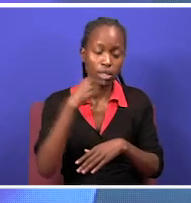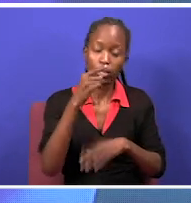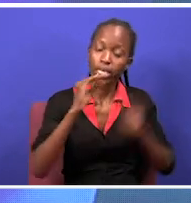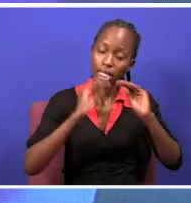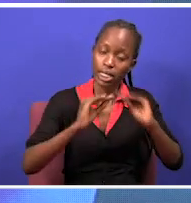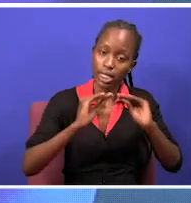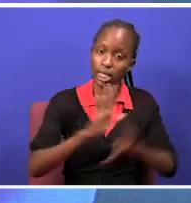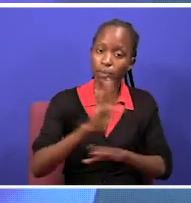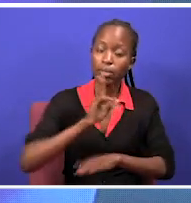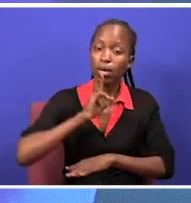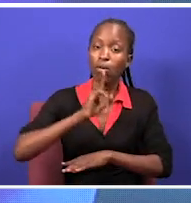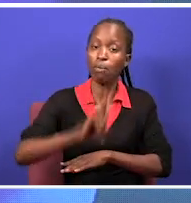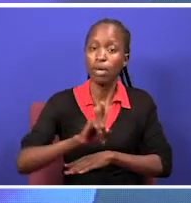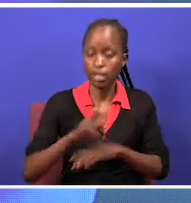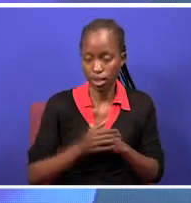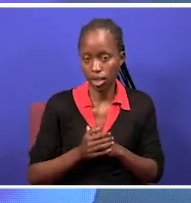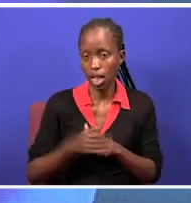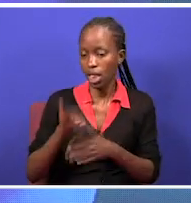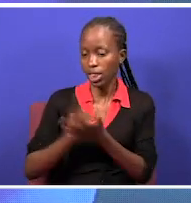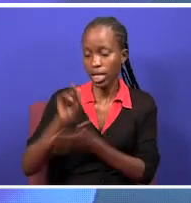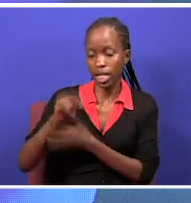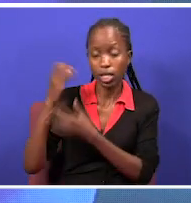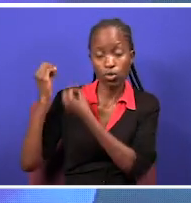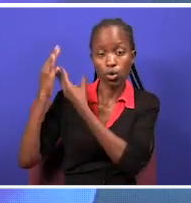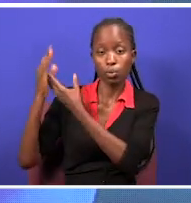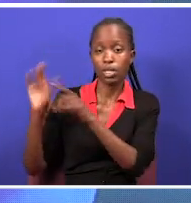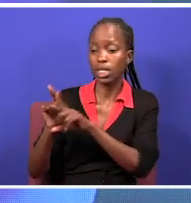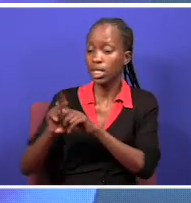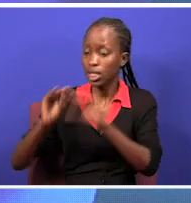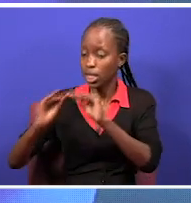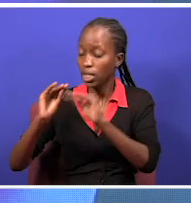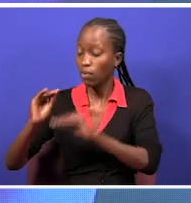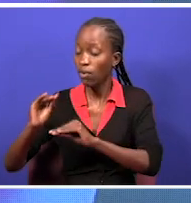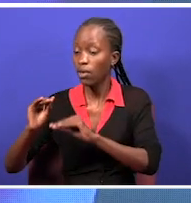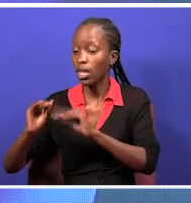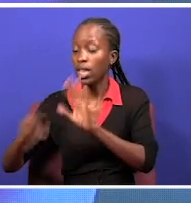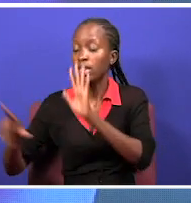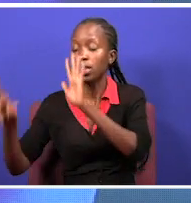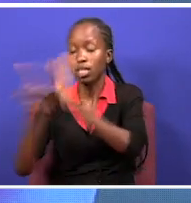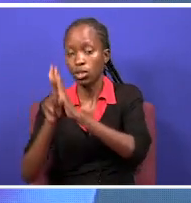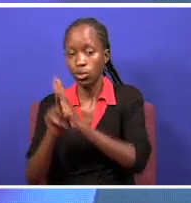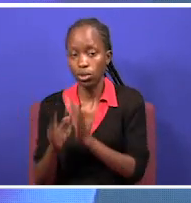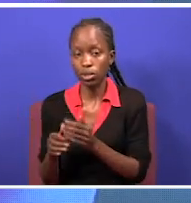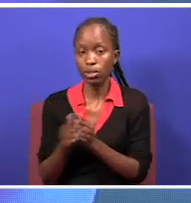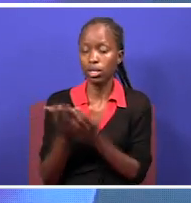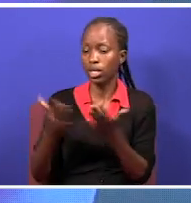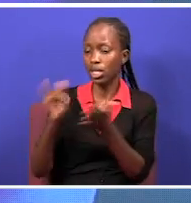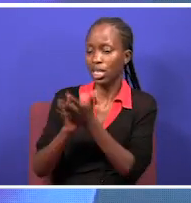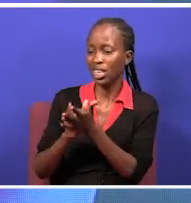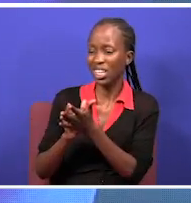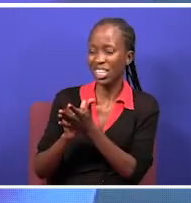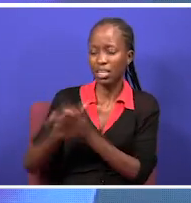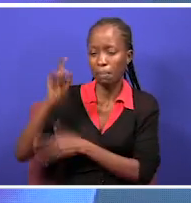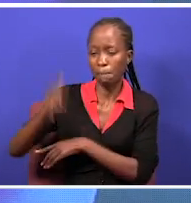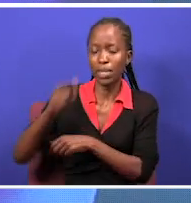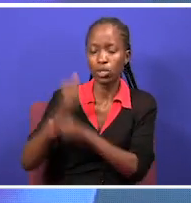The commands are orders to be obeyed. Teach them the decrees. The decrees are those things that are non-negotiable according